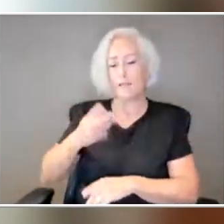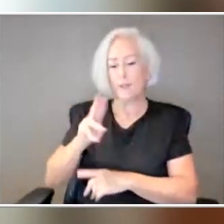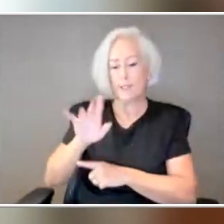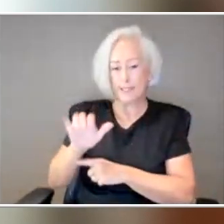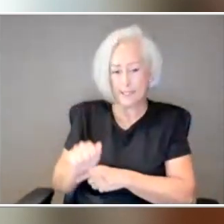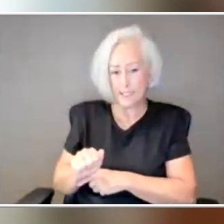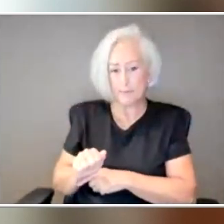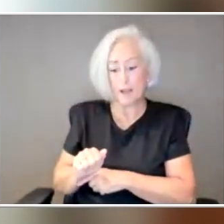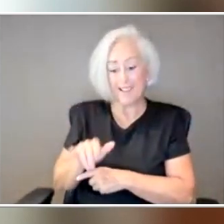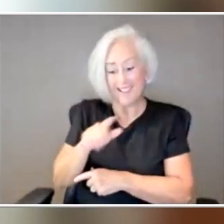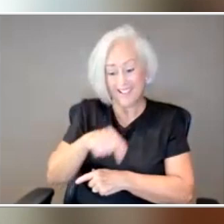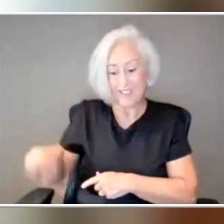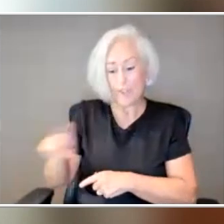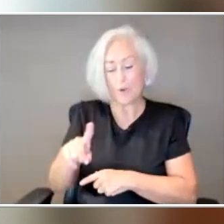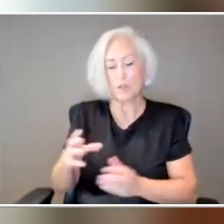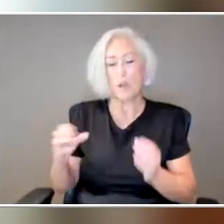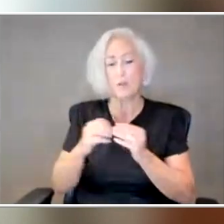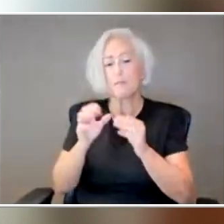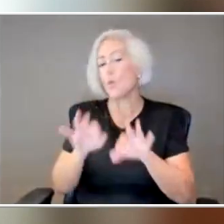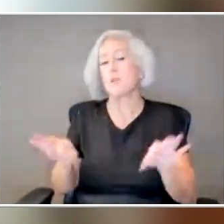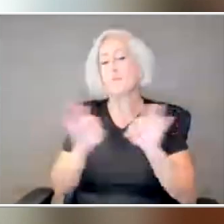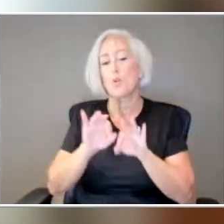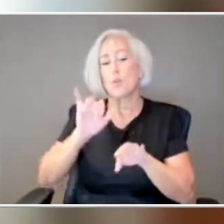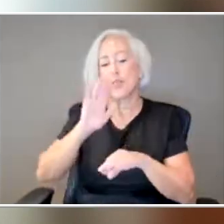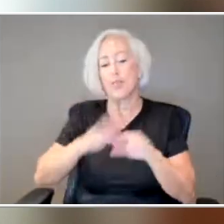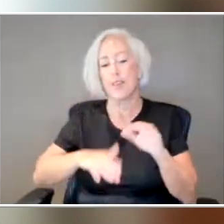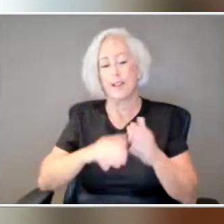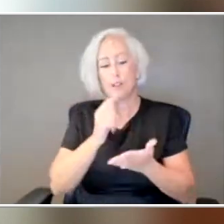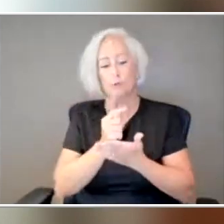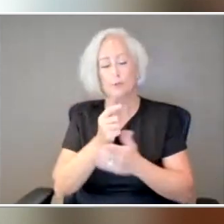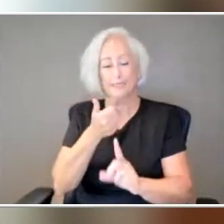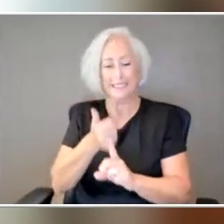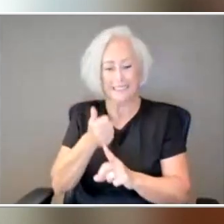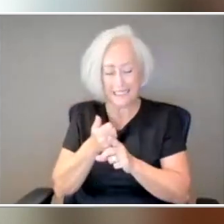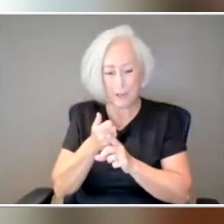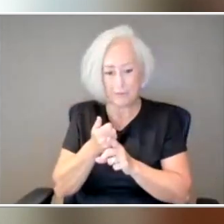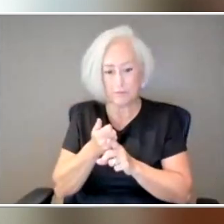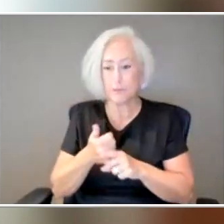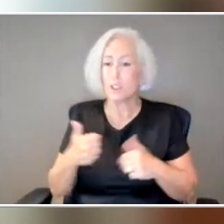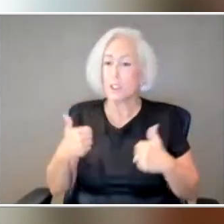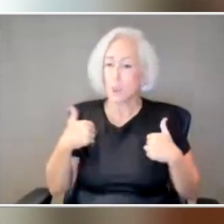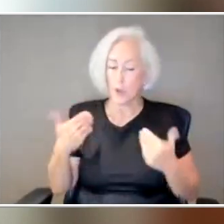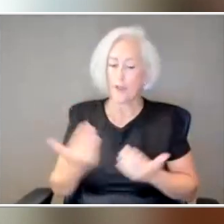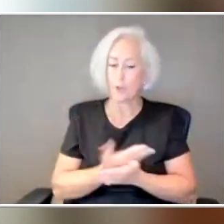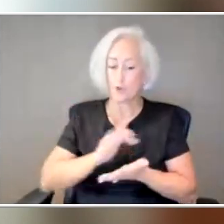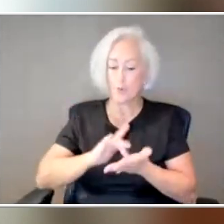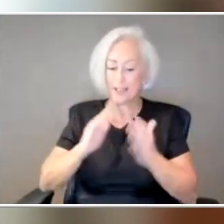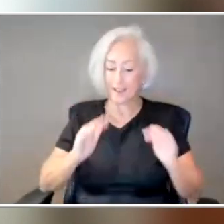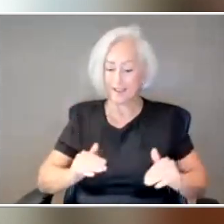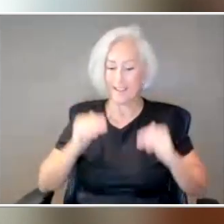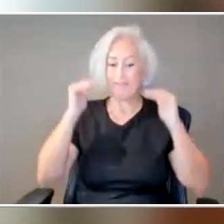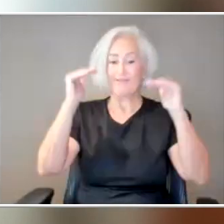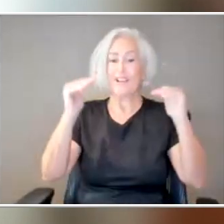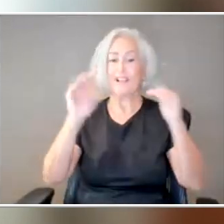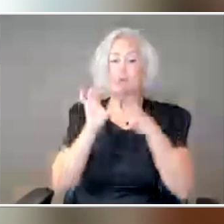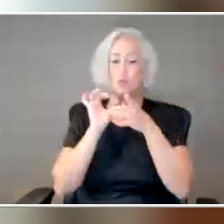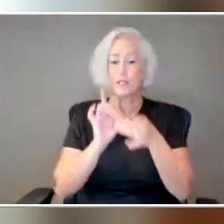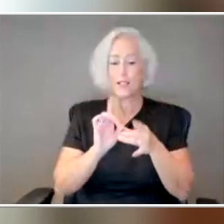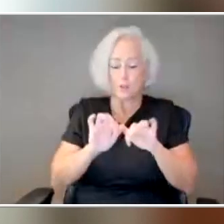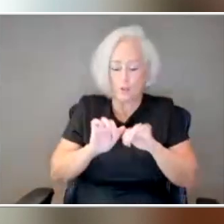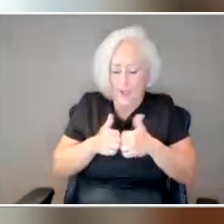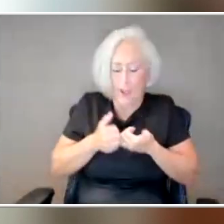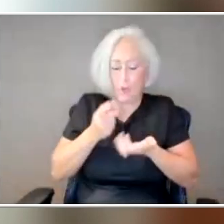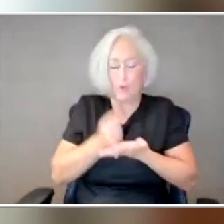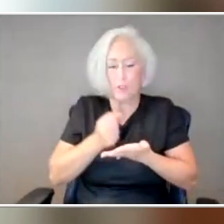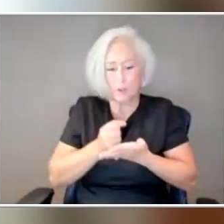more important, than the actual treatment itself. Of course, we have advances in treatment of cancer, and then simultaneously we